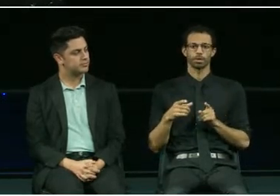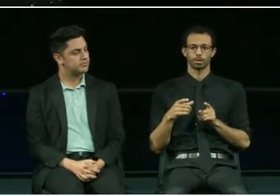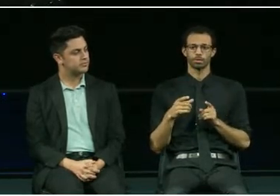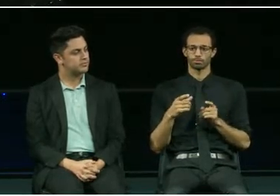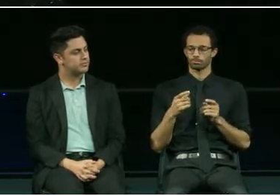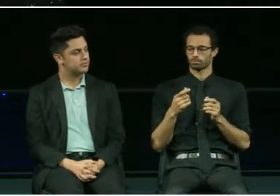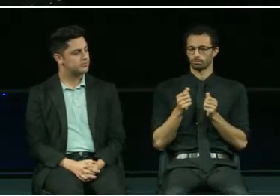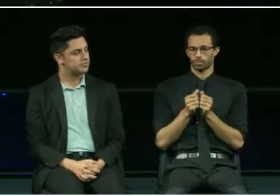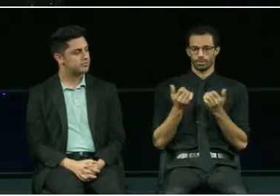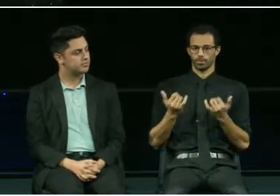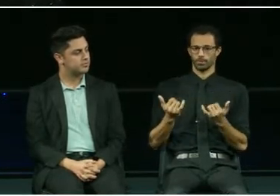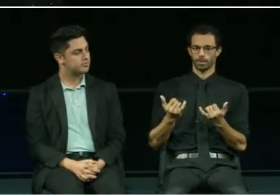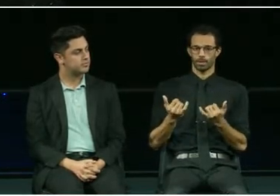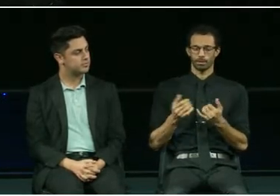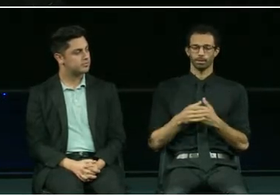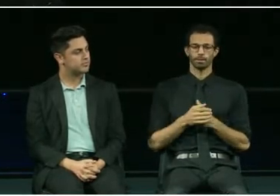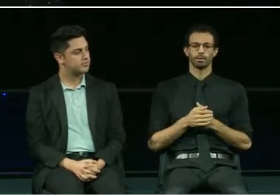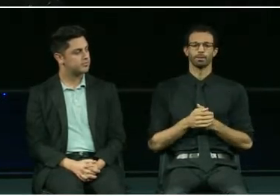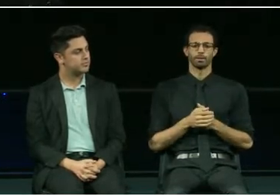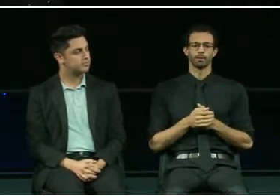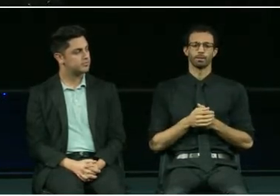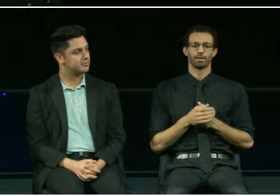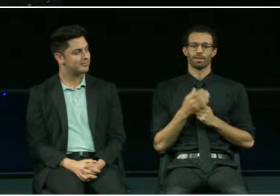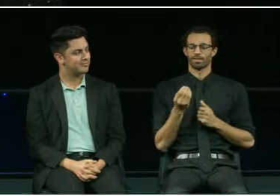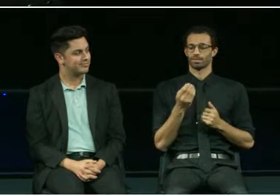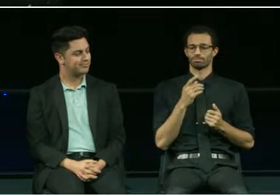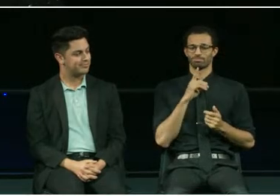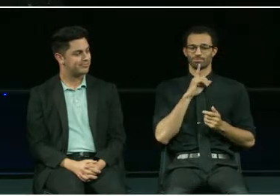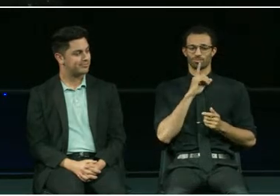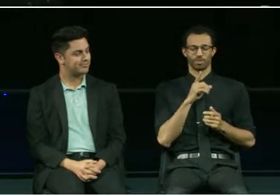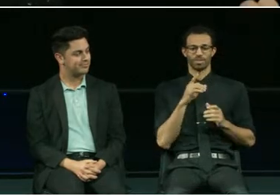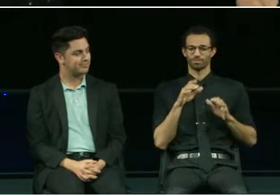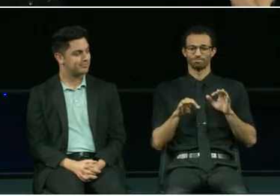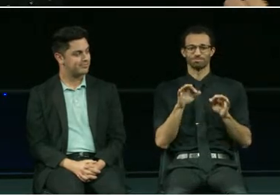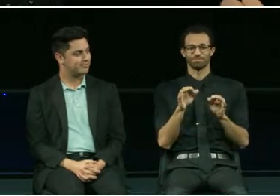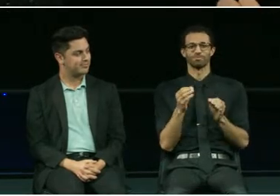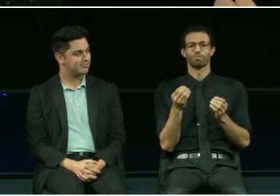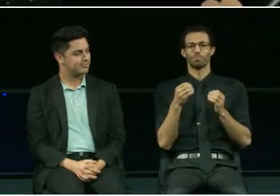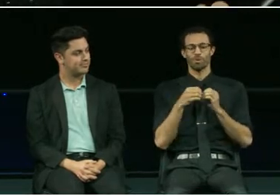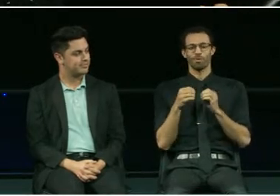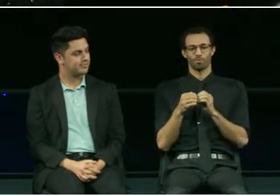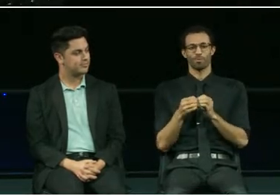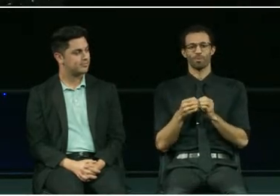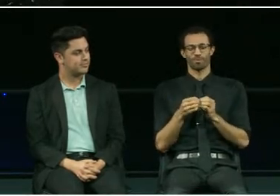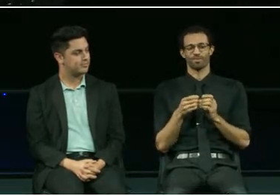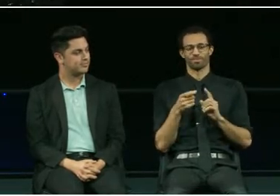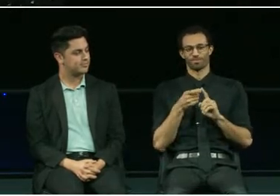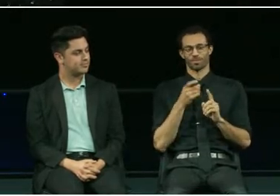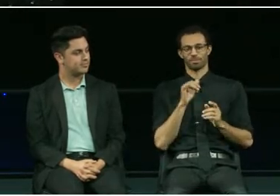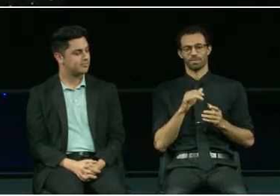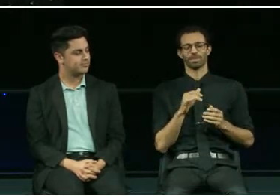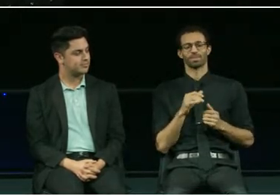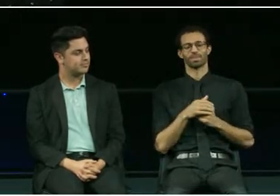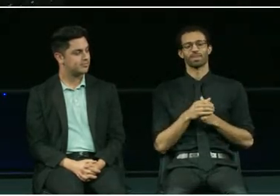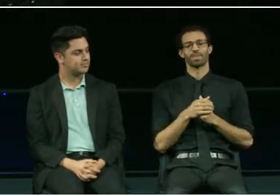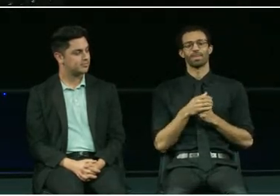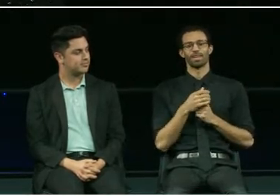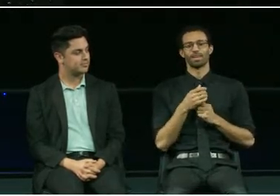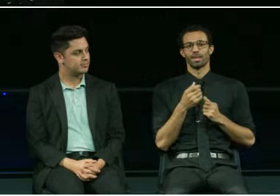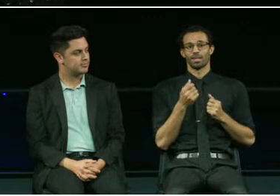today. And it's sort of like the gift that keeps on giving with January 6th and the, you know, multiple impeachments.